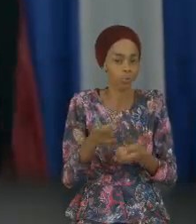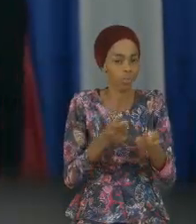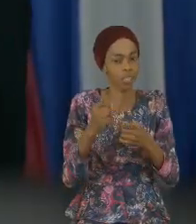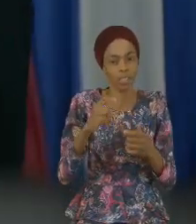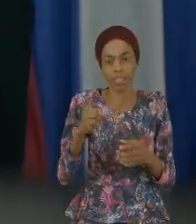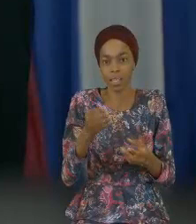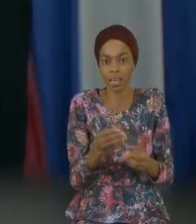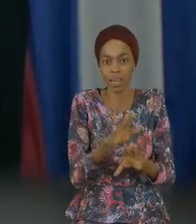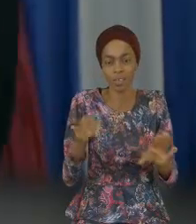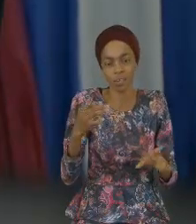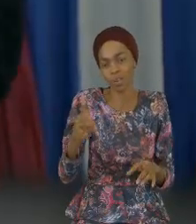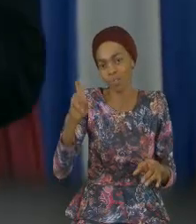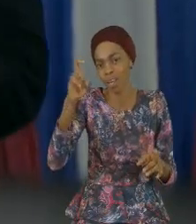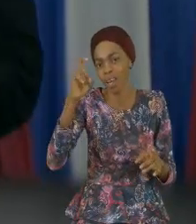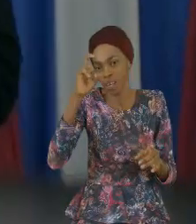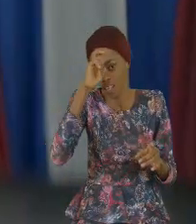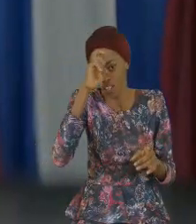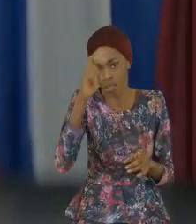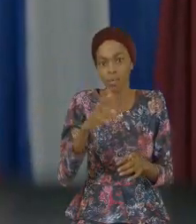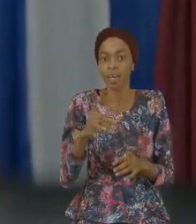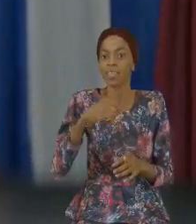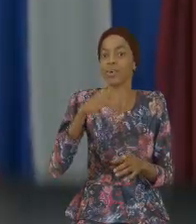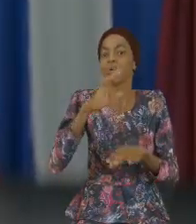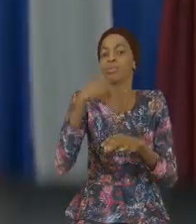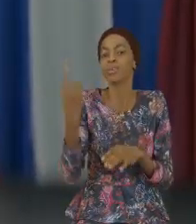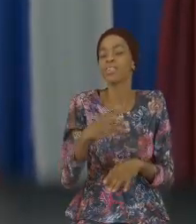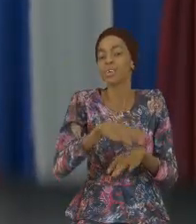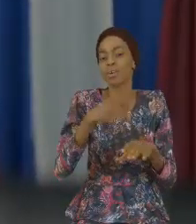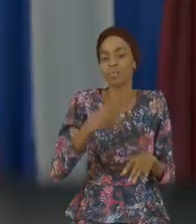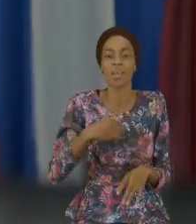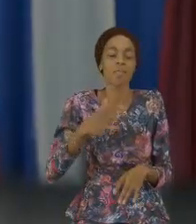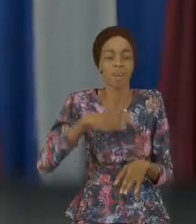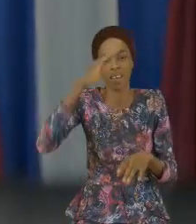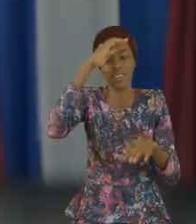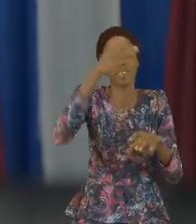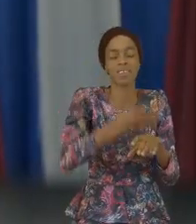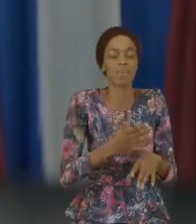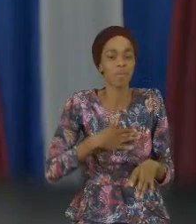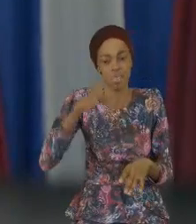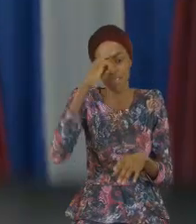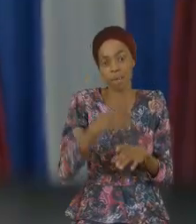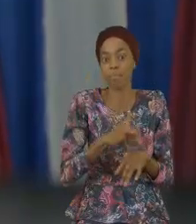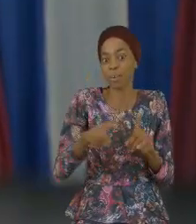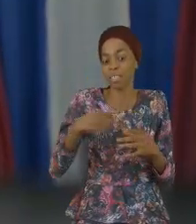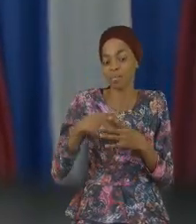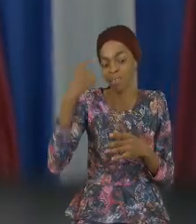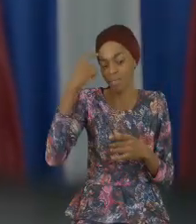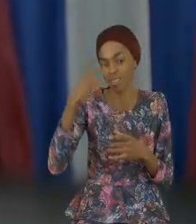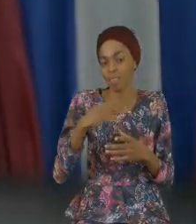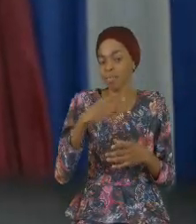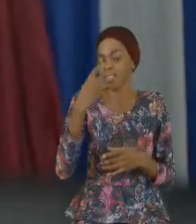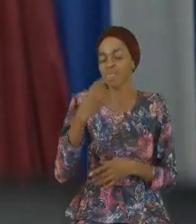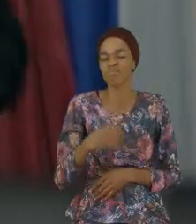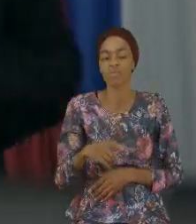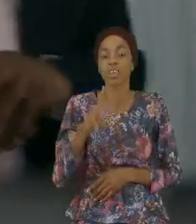me, my son, am I? Even though I don't talk out, I say, who is your son? I'm the minister